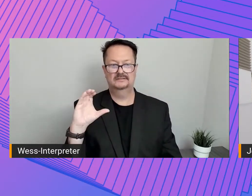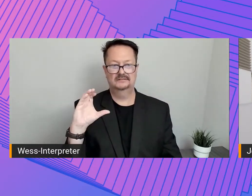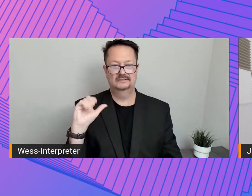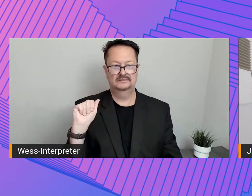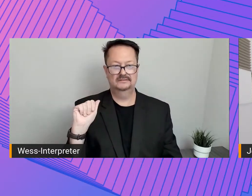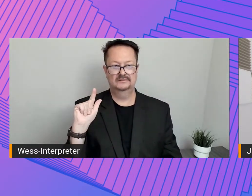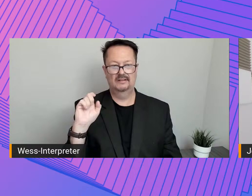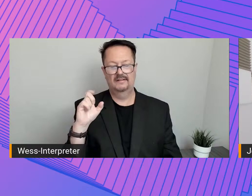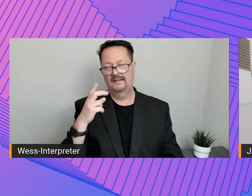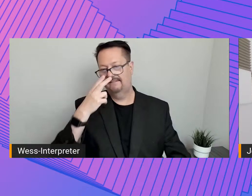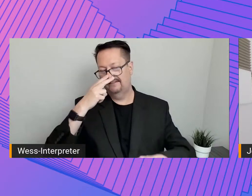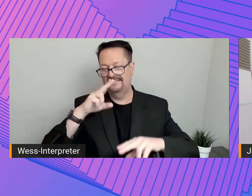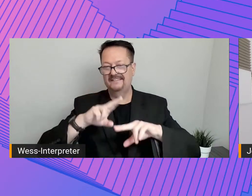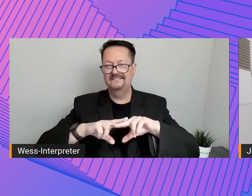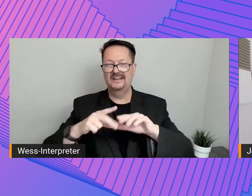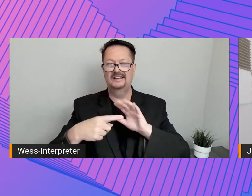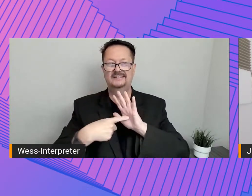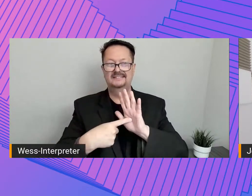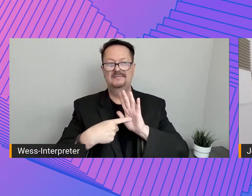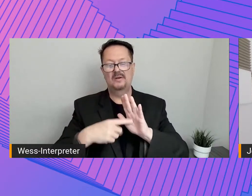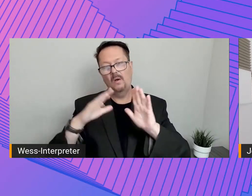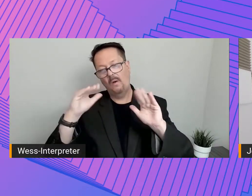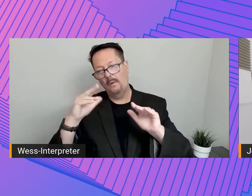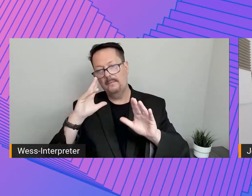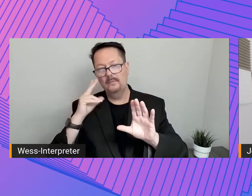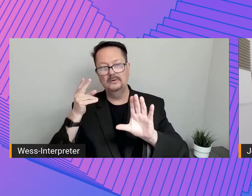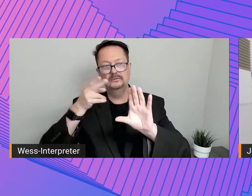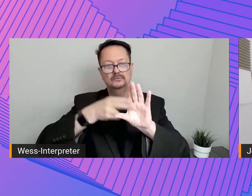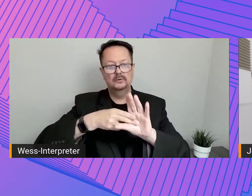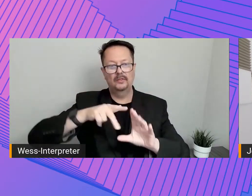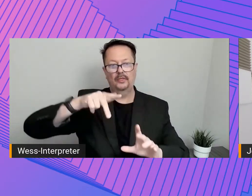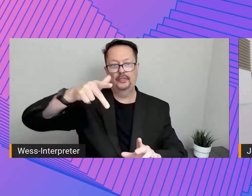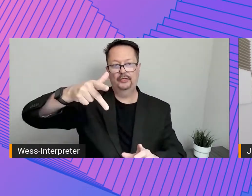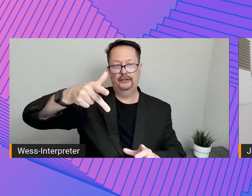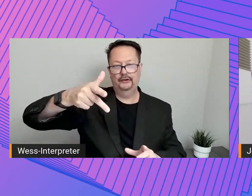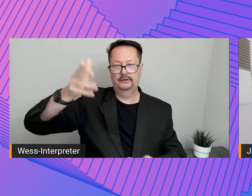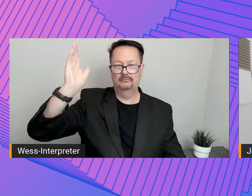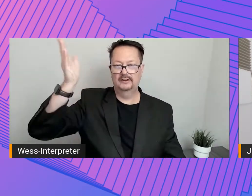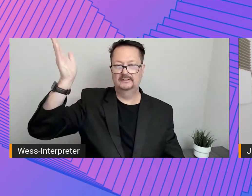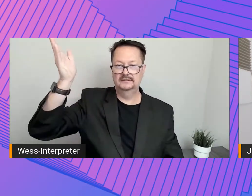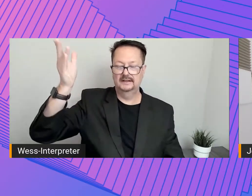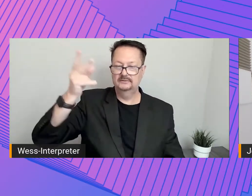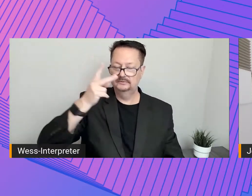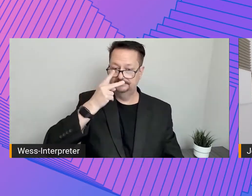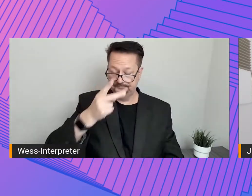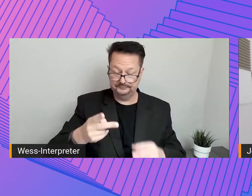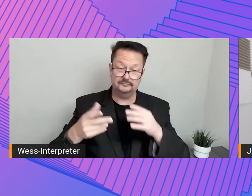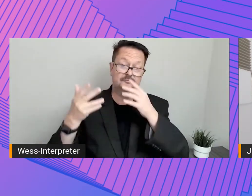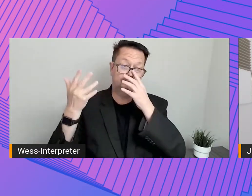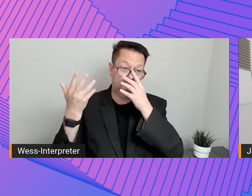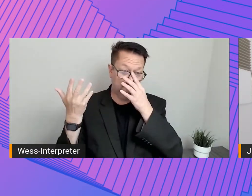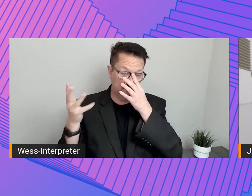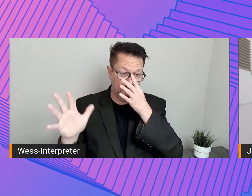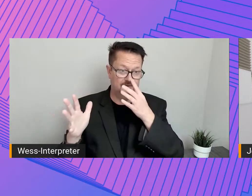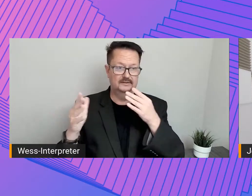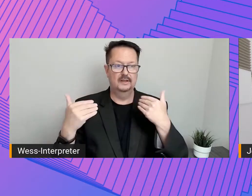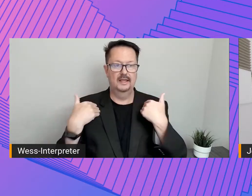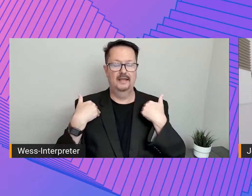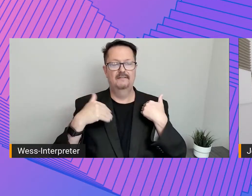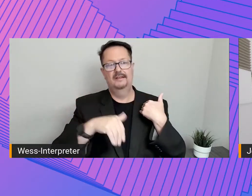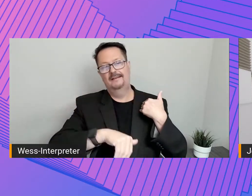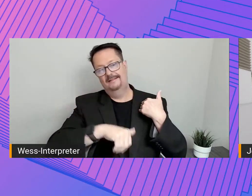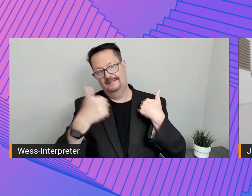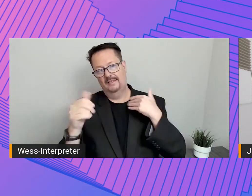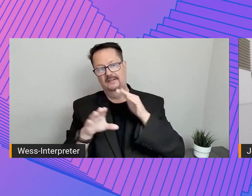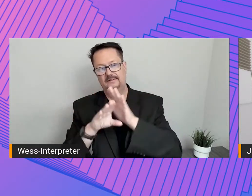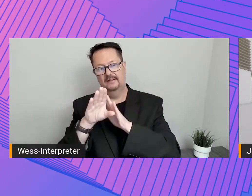you'll join in for that third presentation. And then after that, we've got another one of the developer